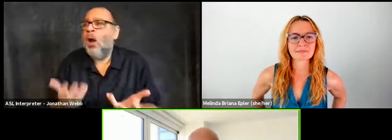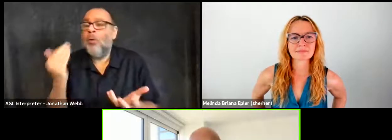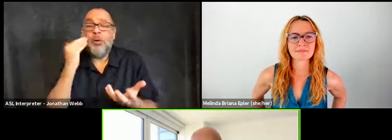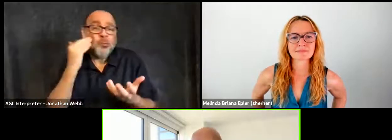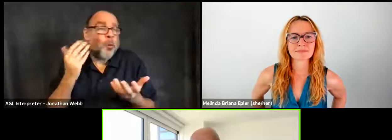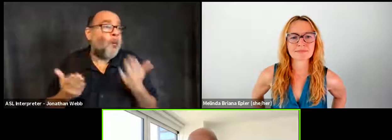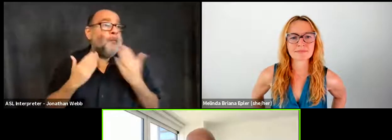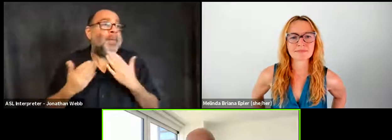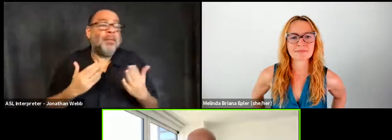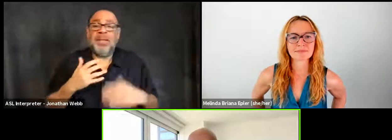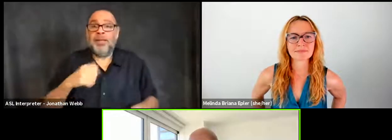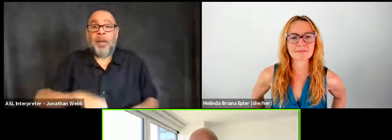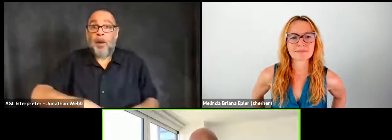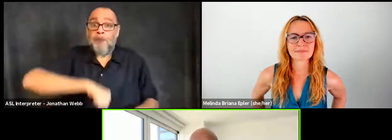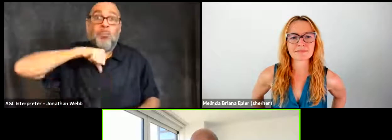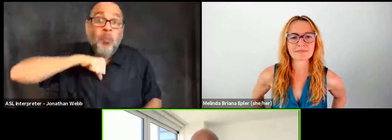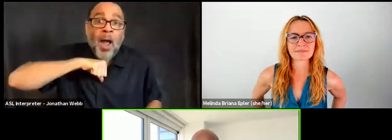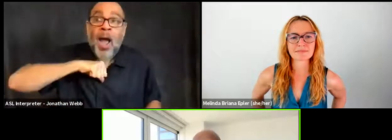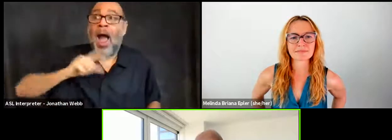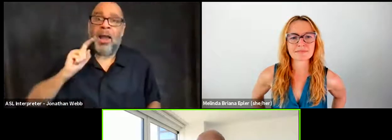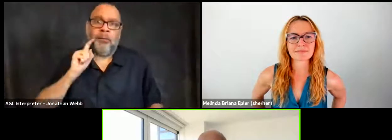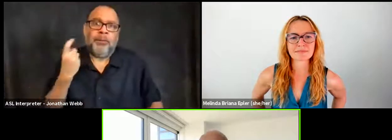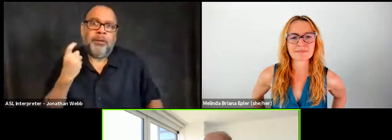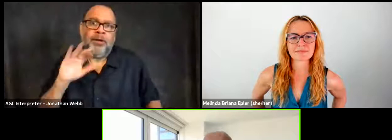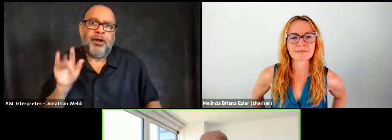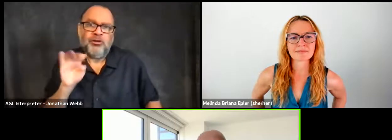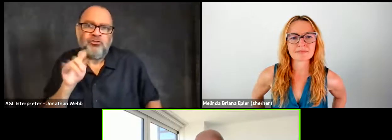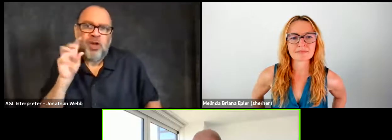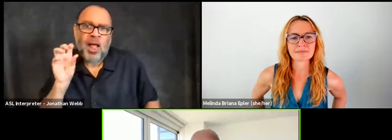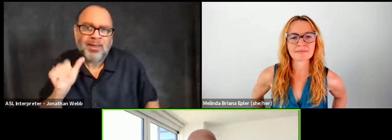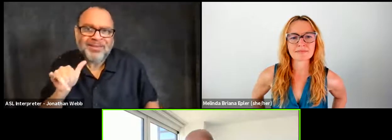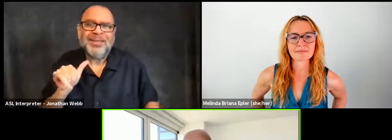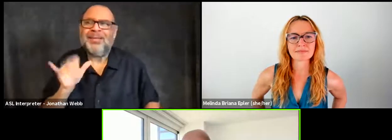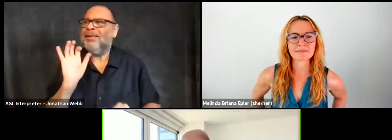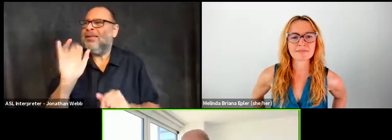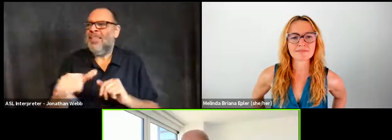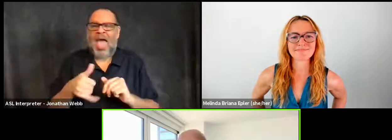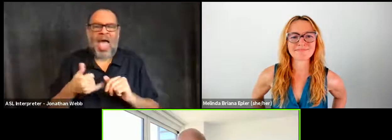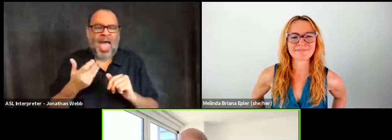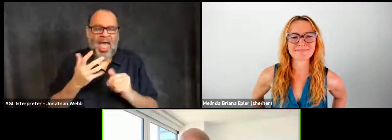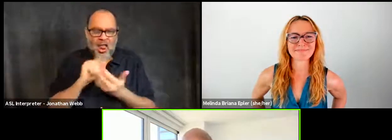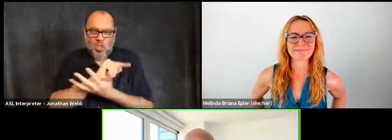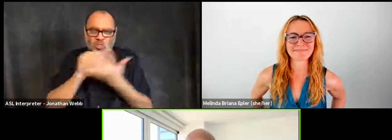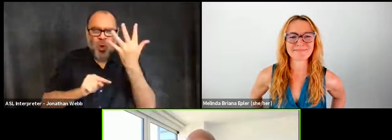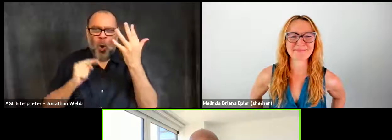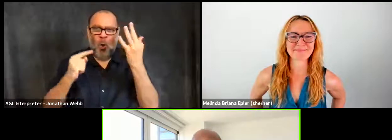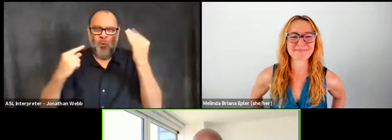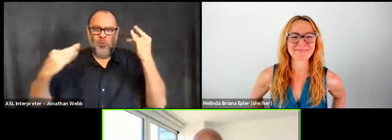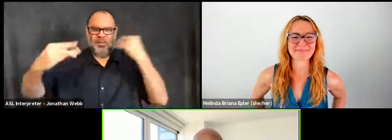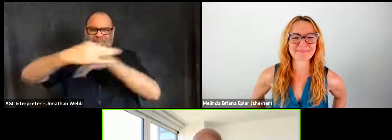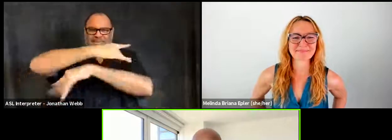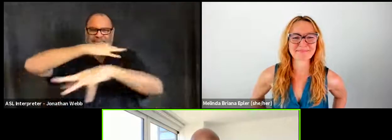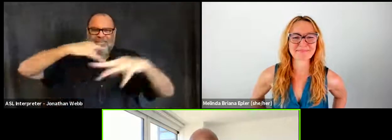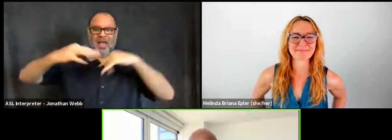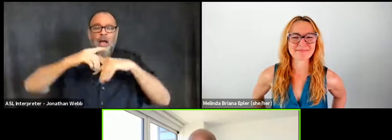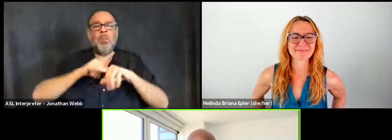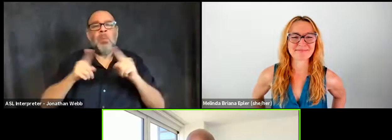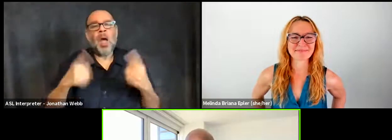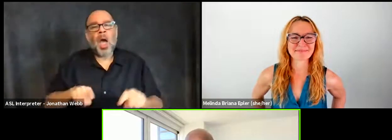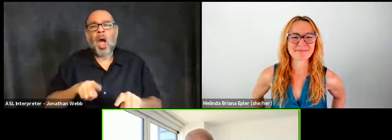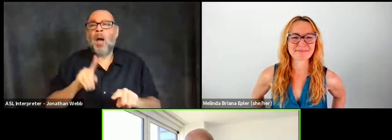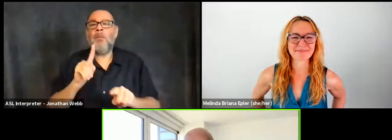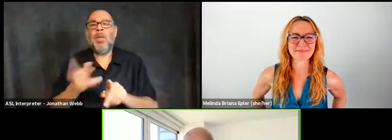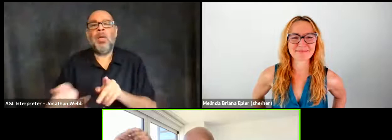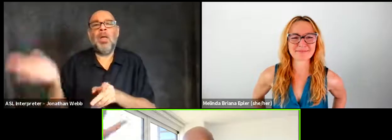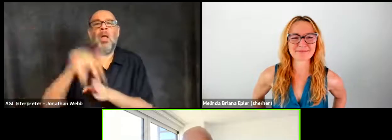get on a motorcycle and you ride and you're going to see the sunset, or you ride through the desert and you see the mountains, or you